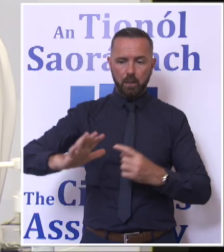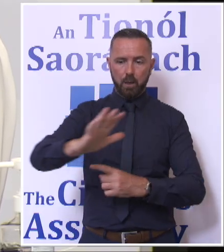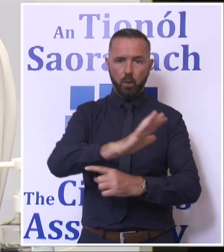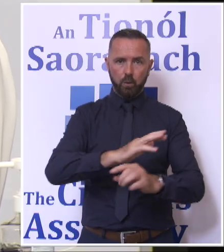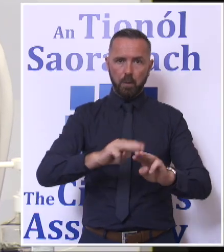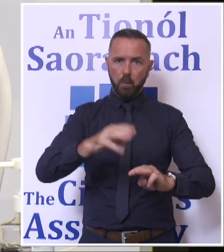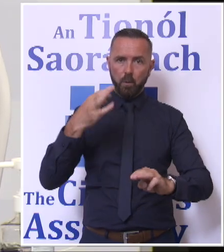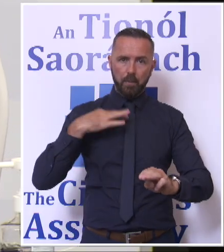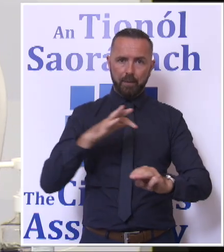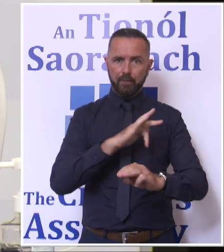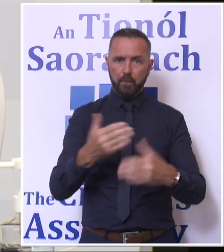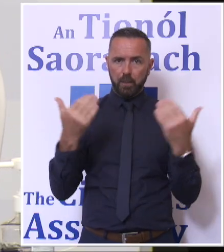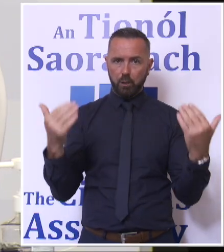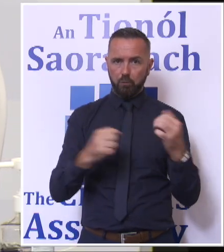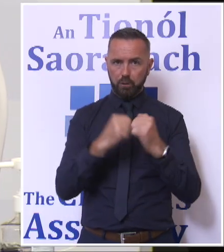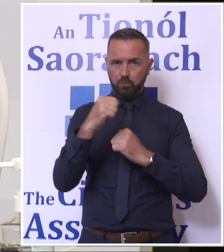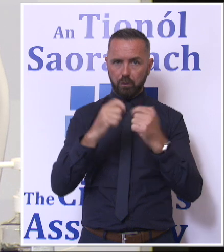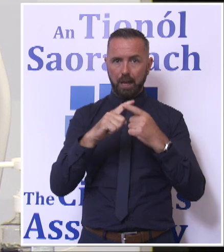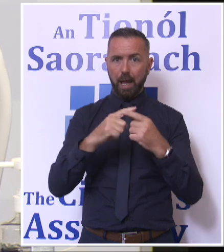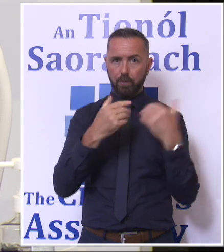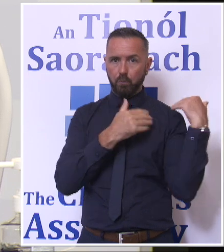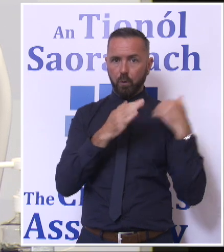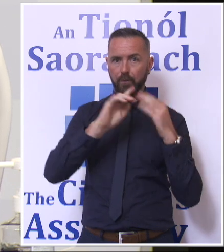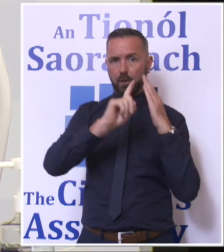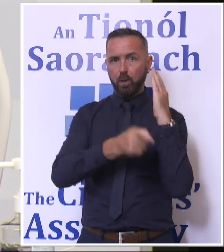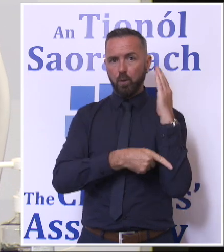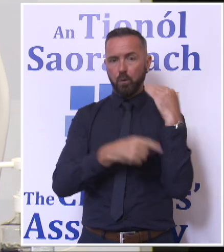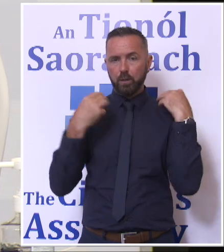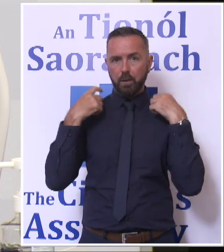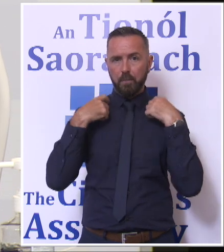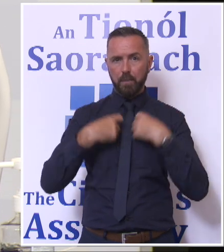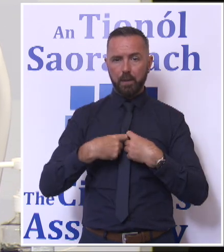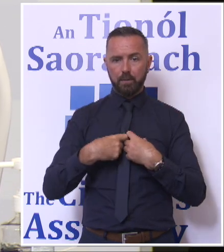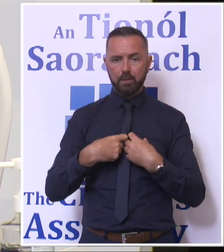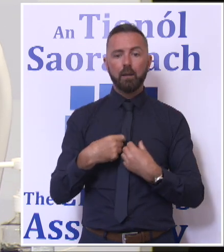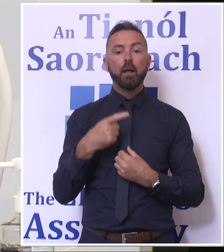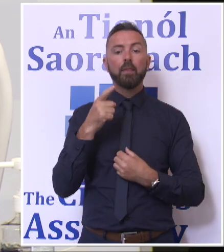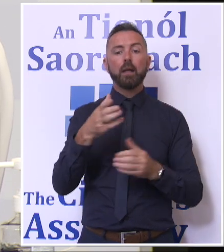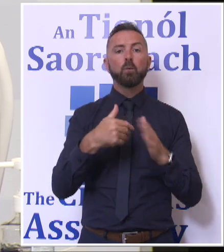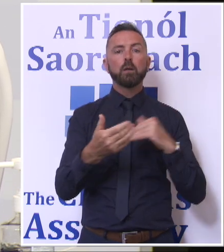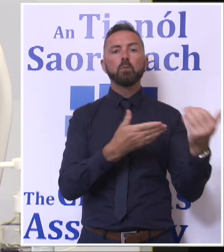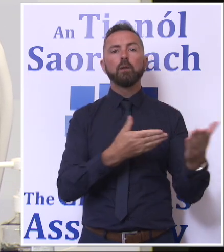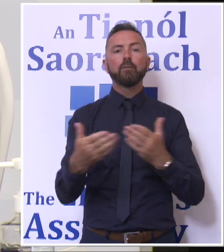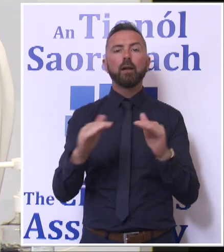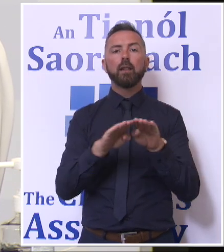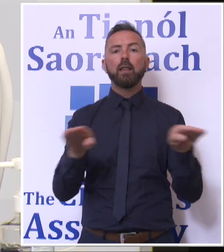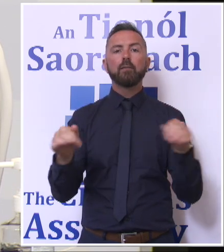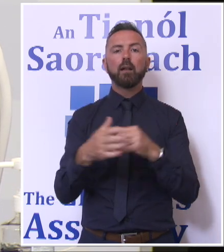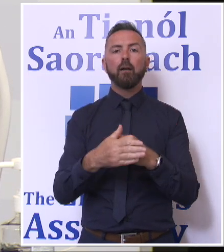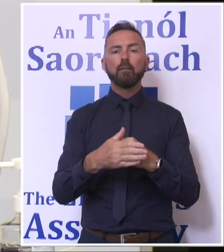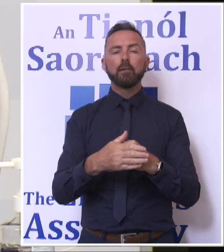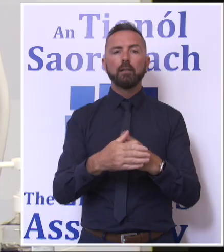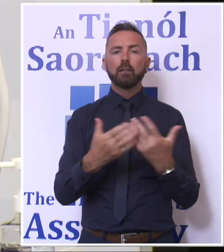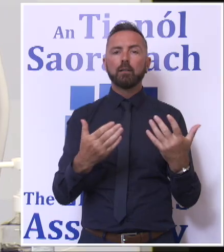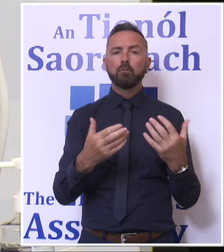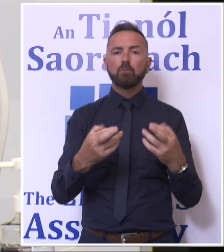current structures and also the role of the Lord Mayor. And that is providing a level of sincere and